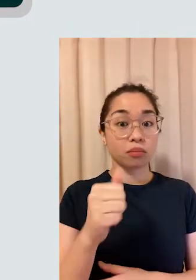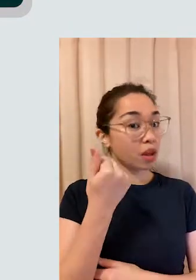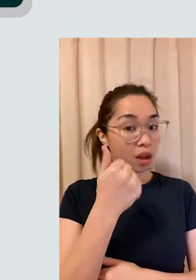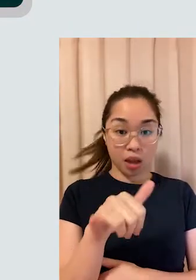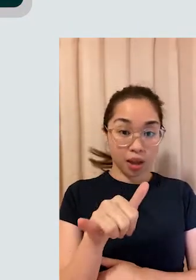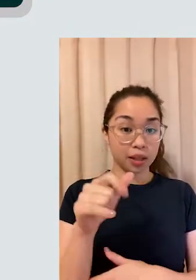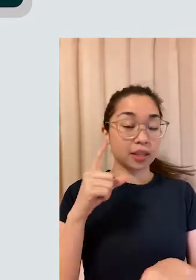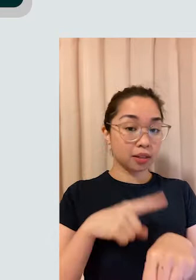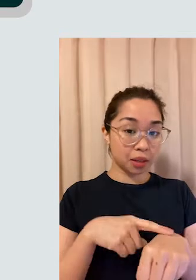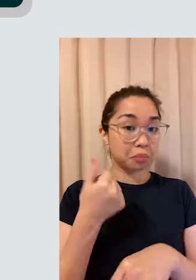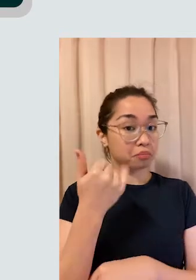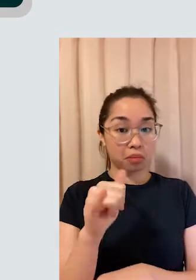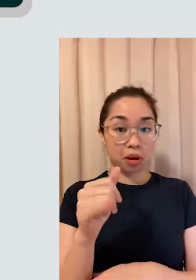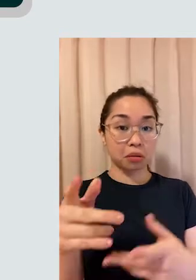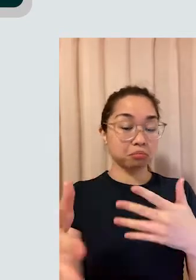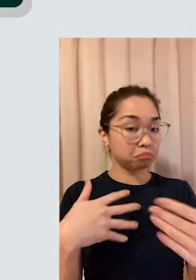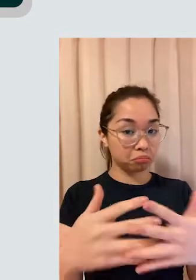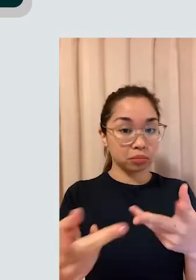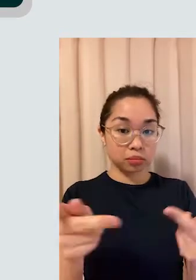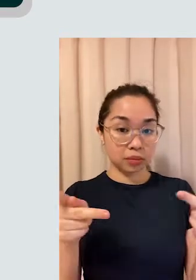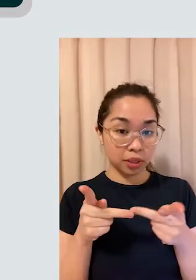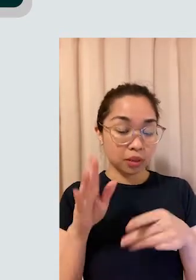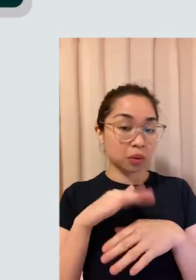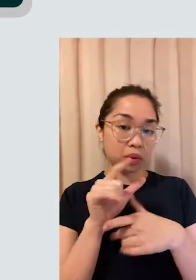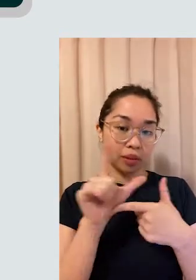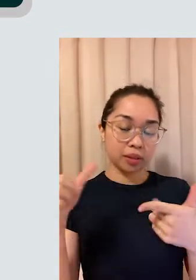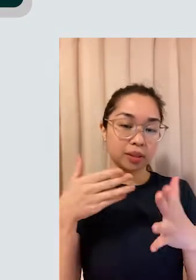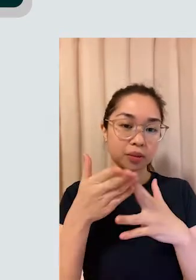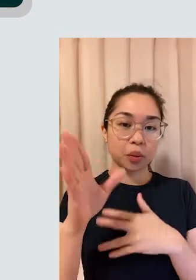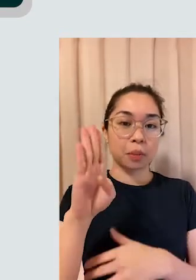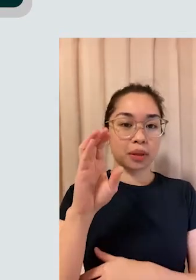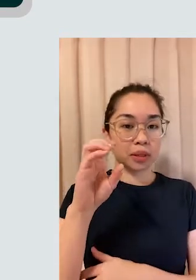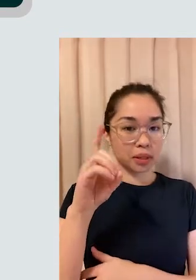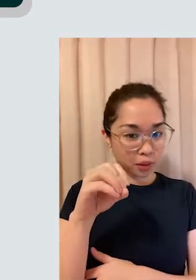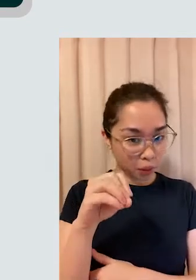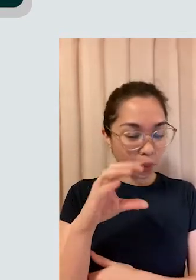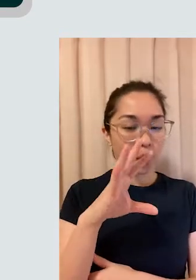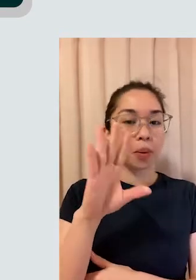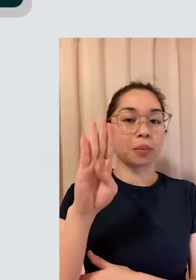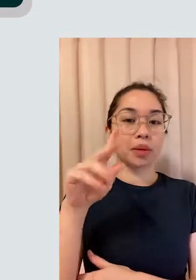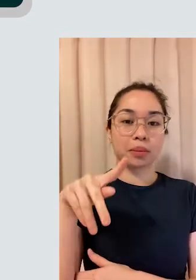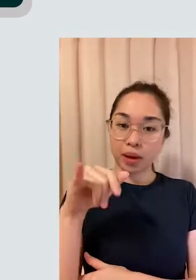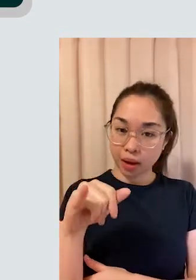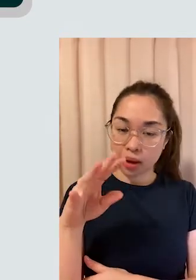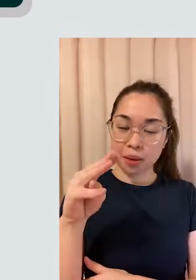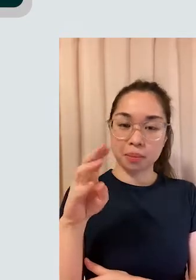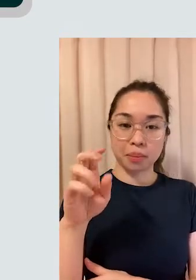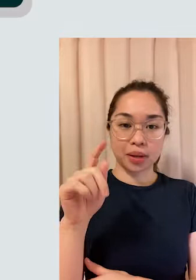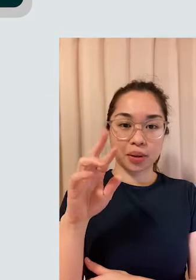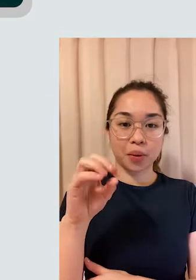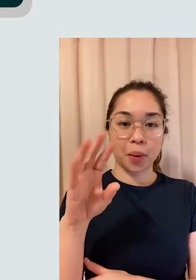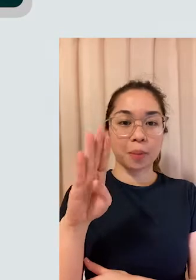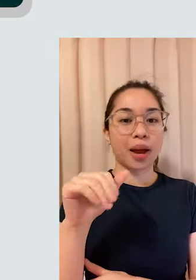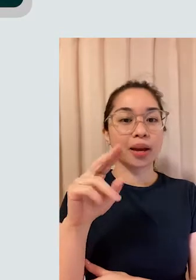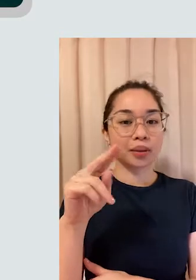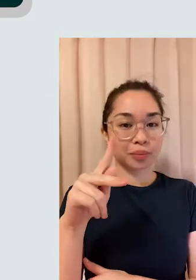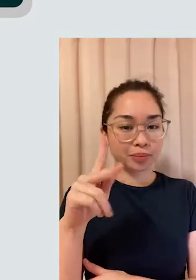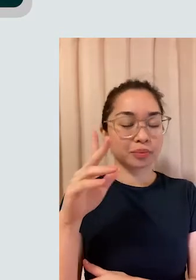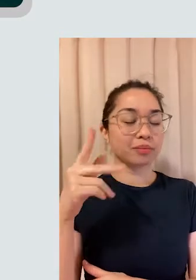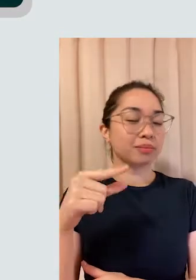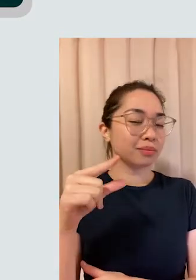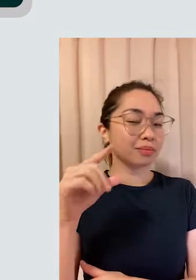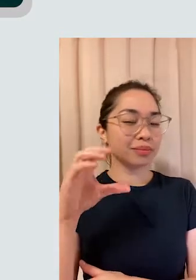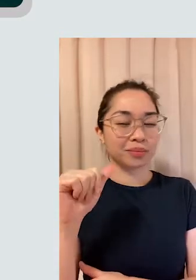anytime, anywhere, online through BDO, BPI, Metrobank,